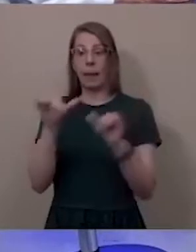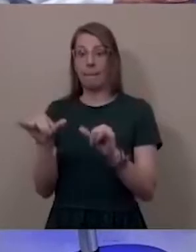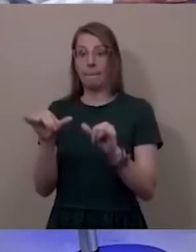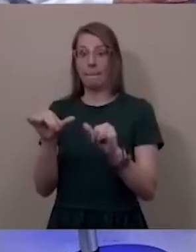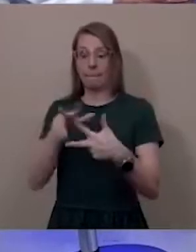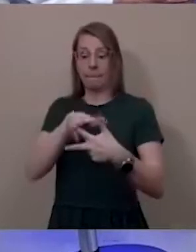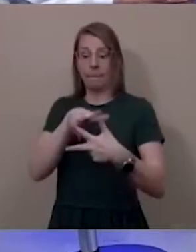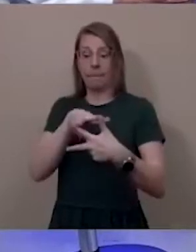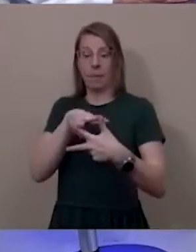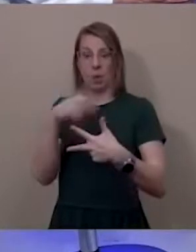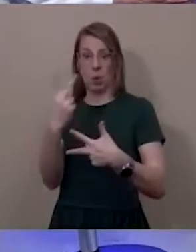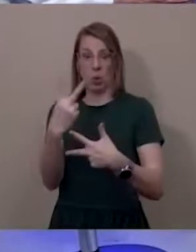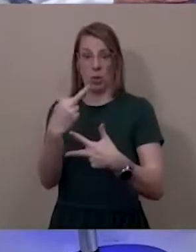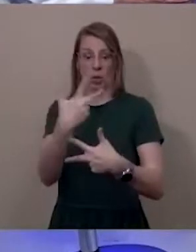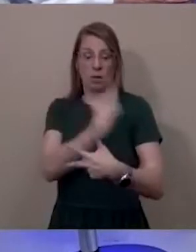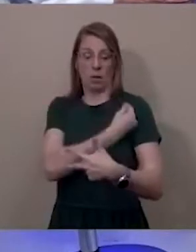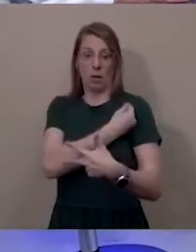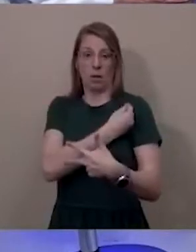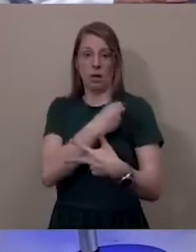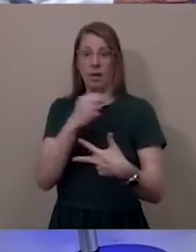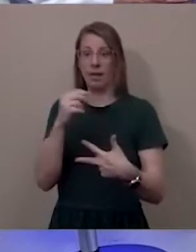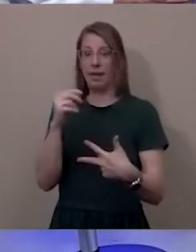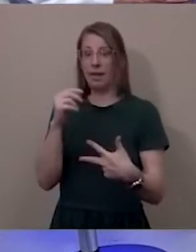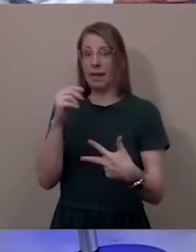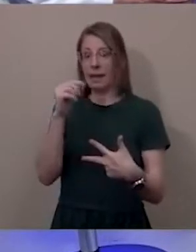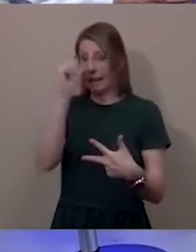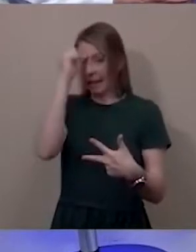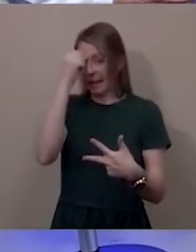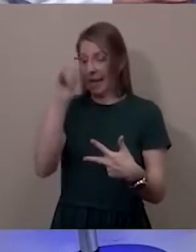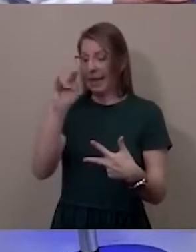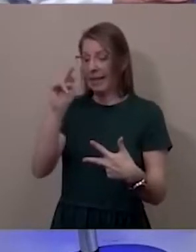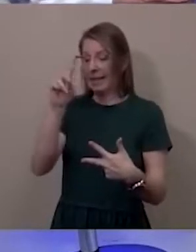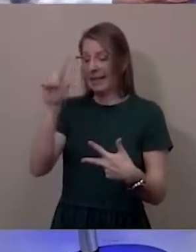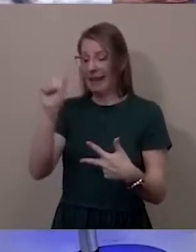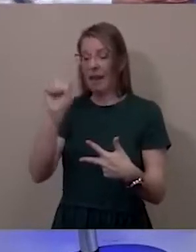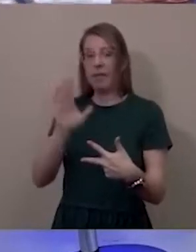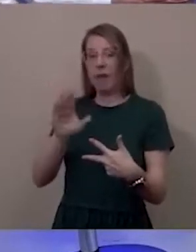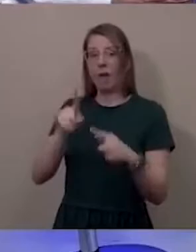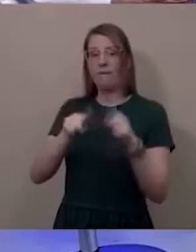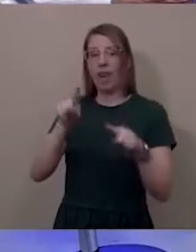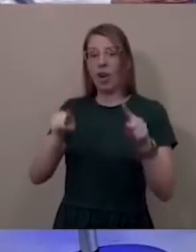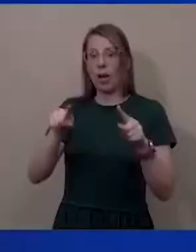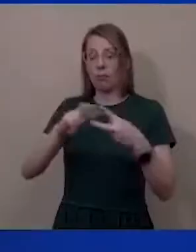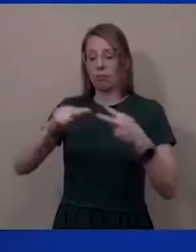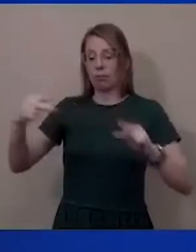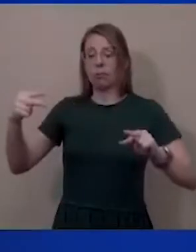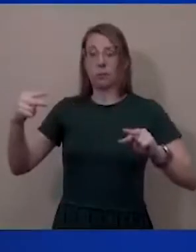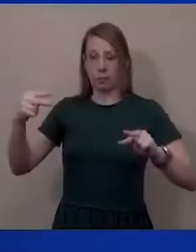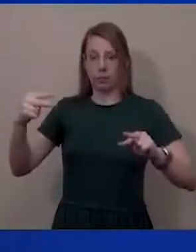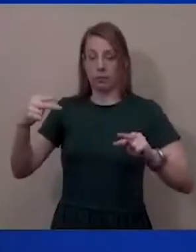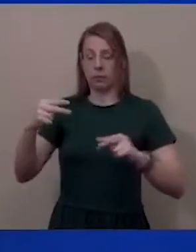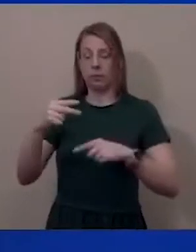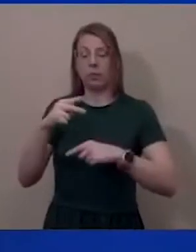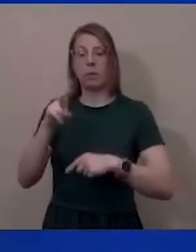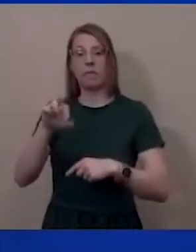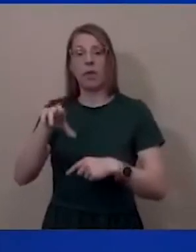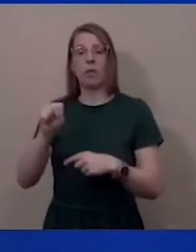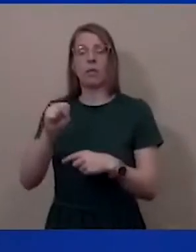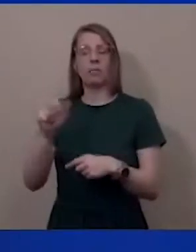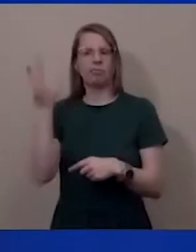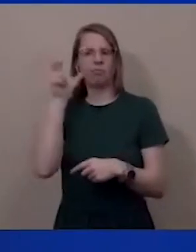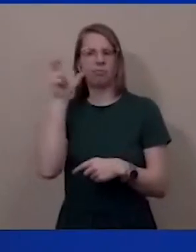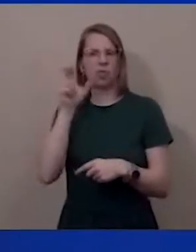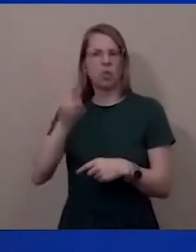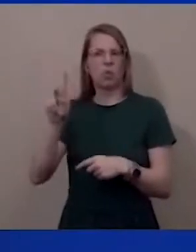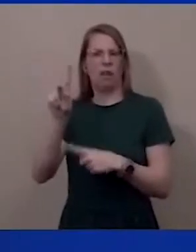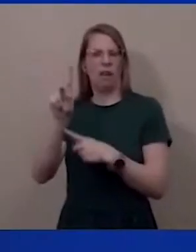regimen against the variant in India. Have you heard about that? Not yet. No. Yeah, I heard that. It was on that New England Journal podcast. I was listening to it today, so